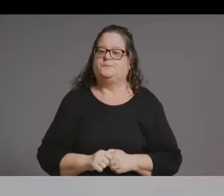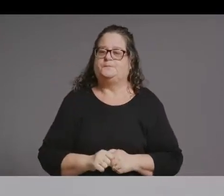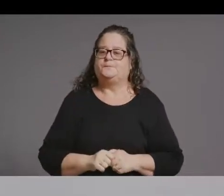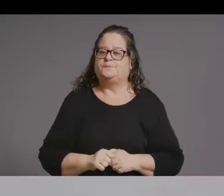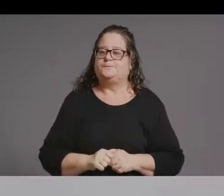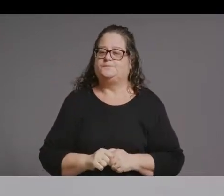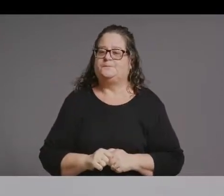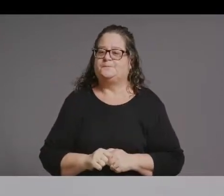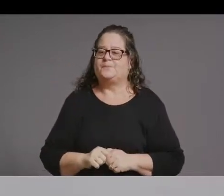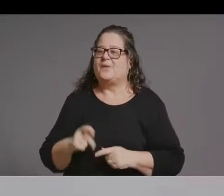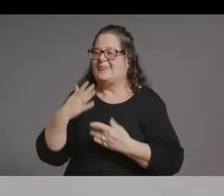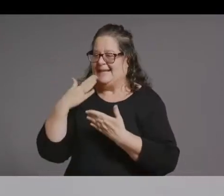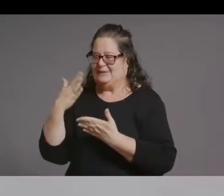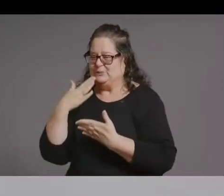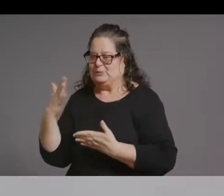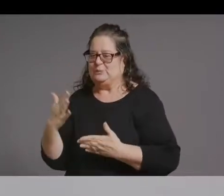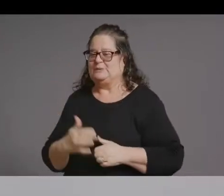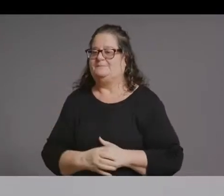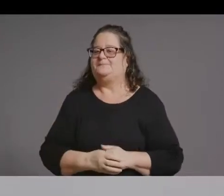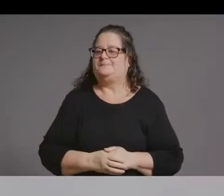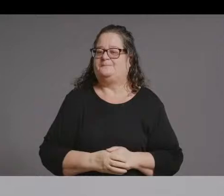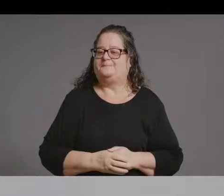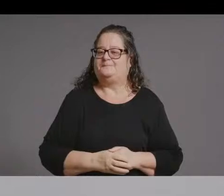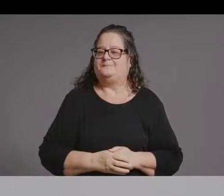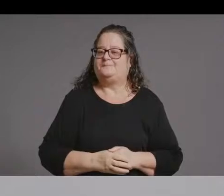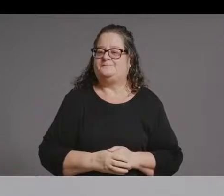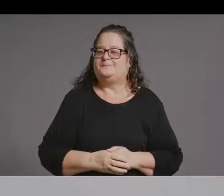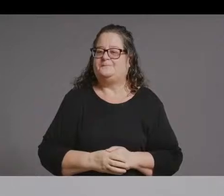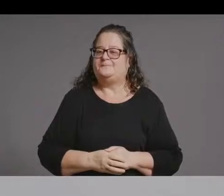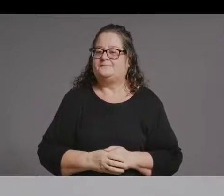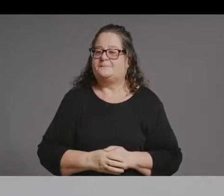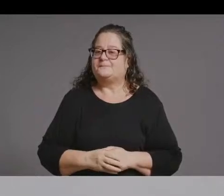Got it, thanks. You're welcome. Okay, Dr. Chris,